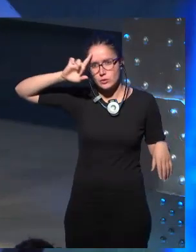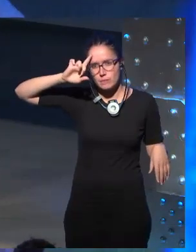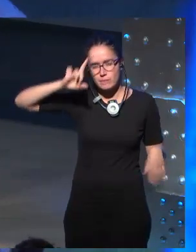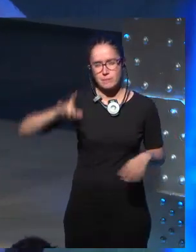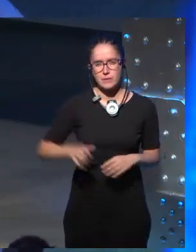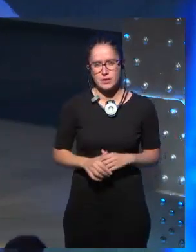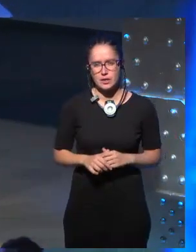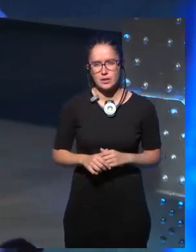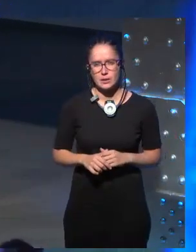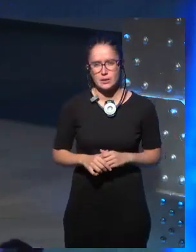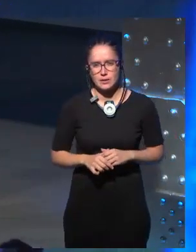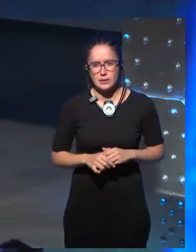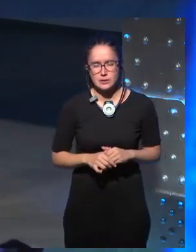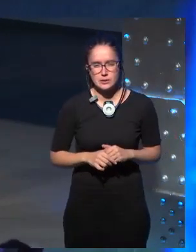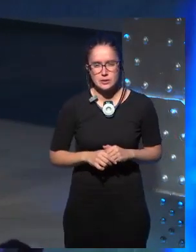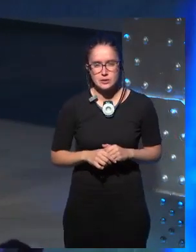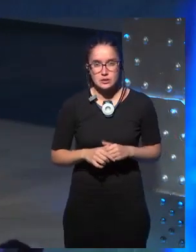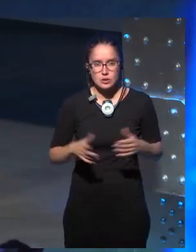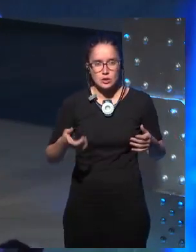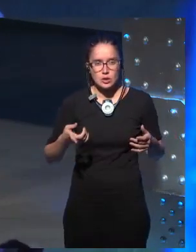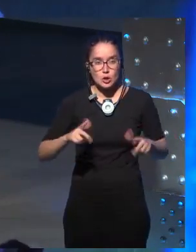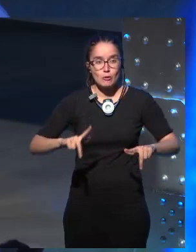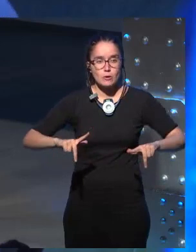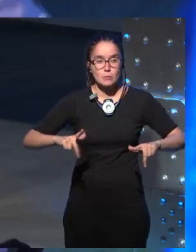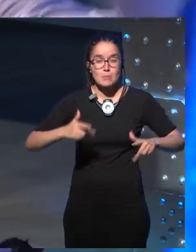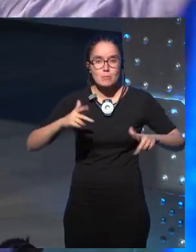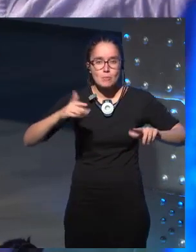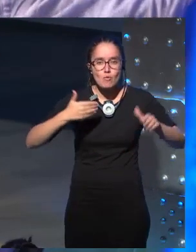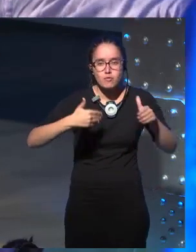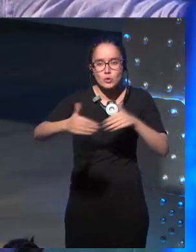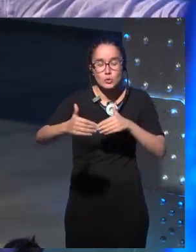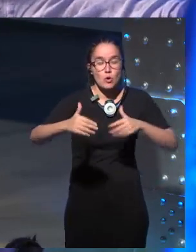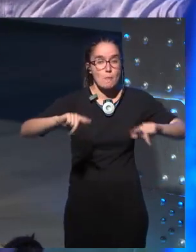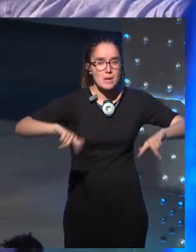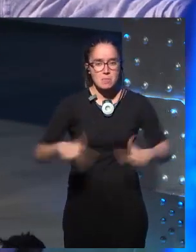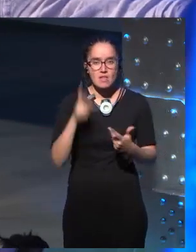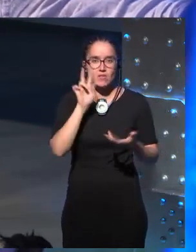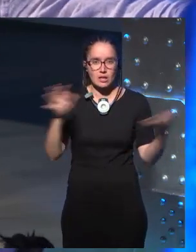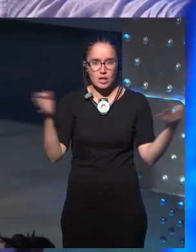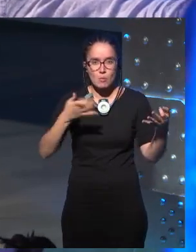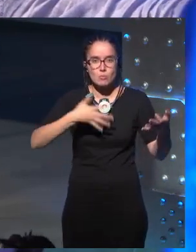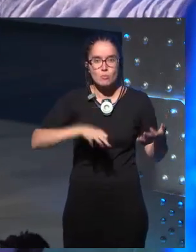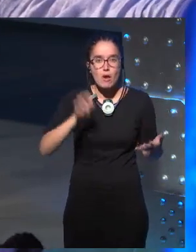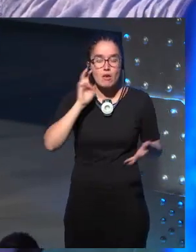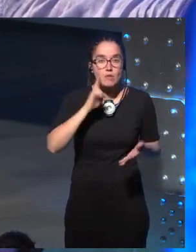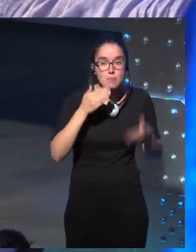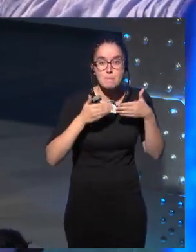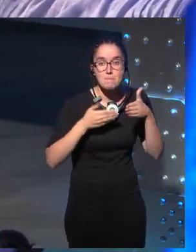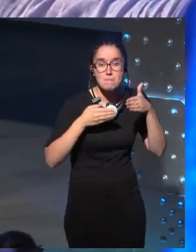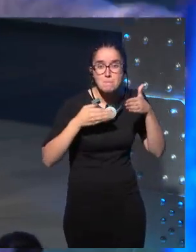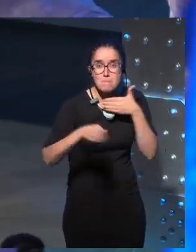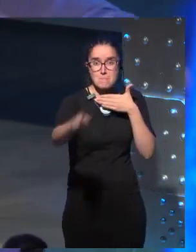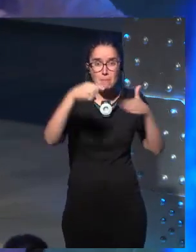of gravitational wave detectors will allow us to see. Maybe they will allow us to see beyond that wall at the end of the